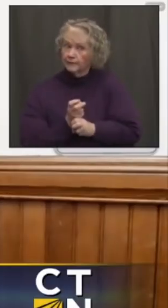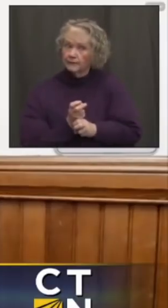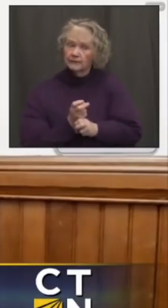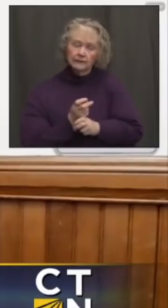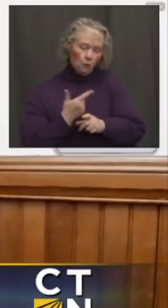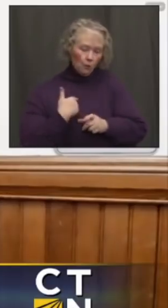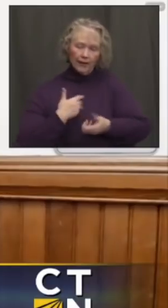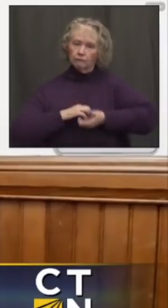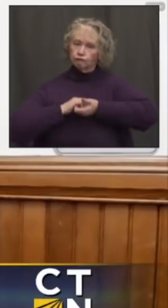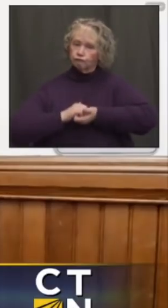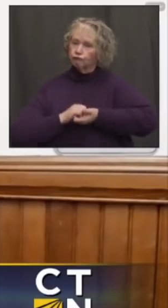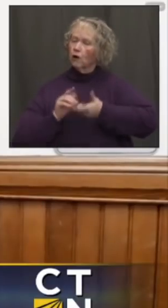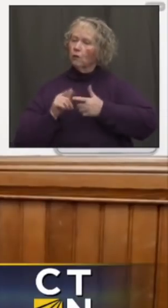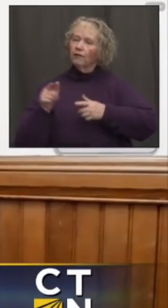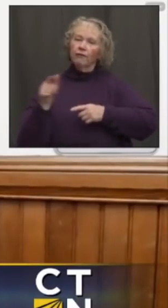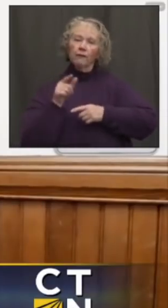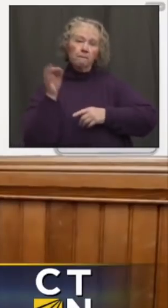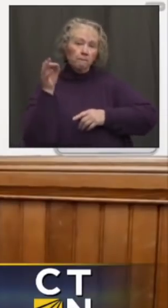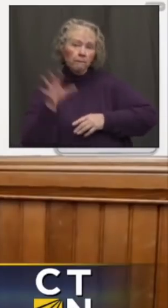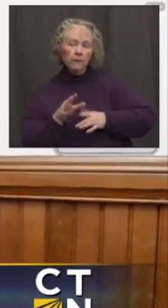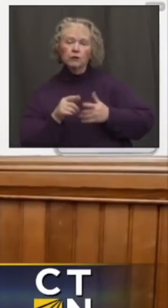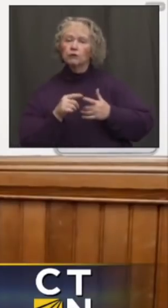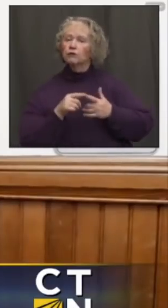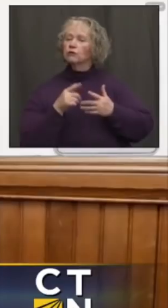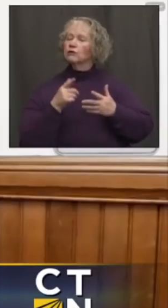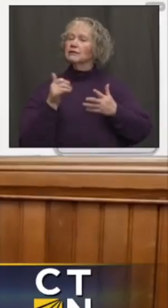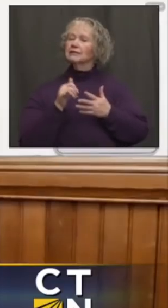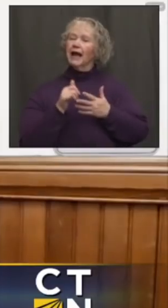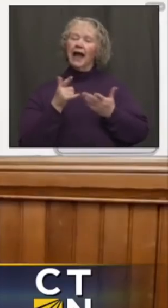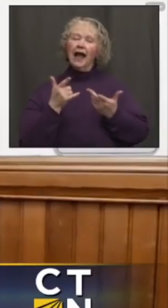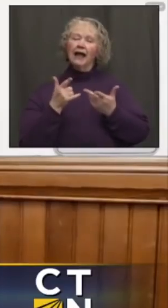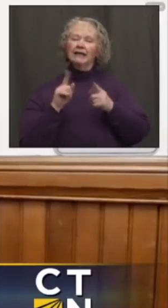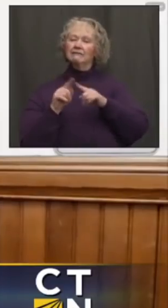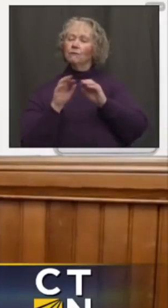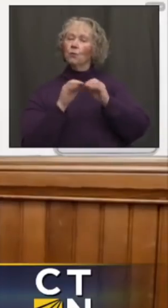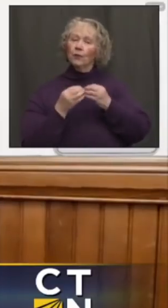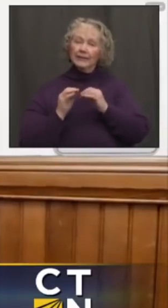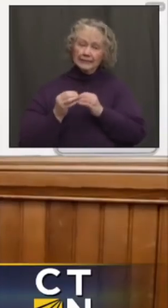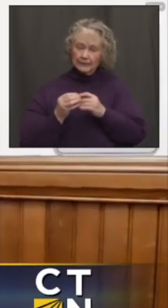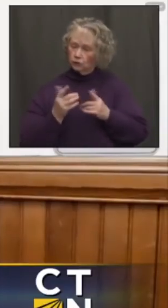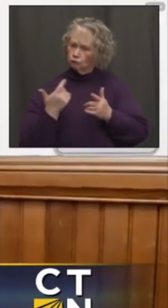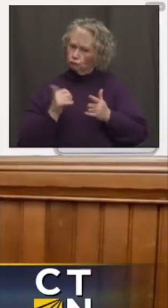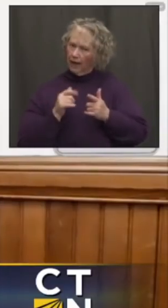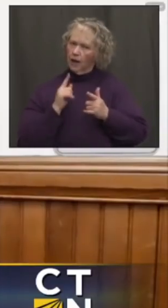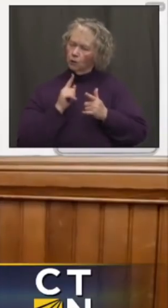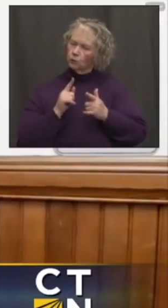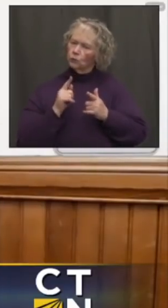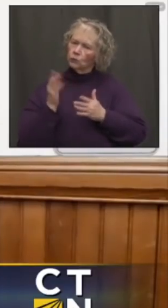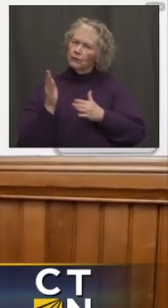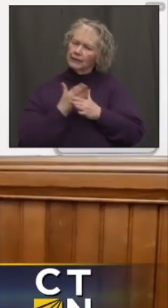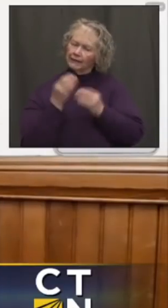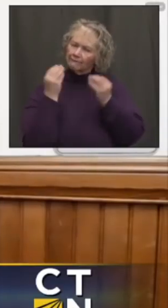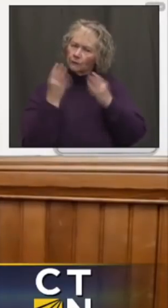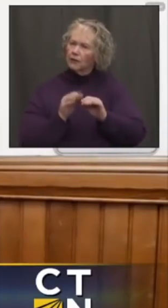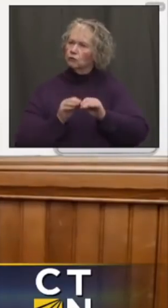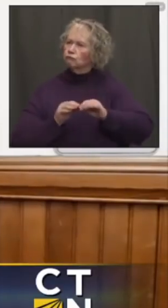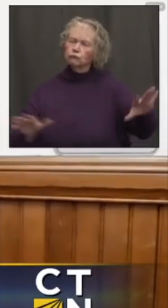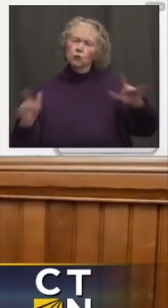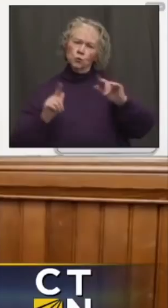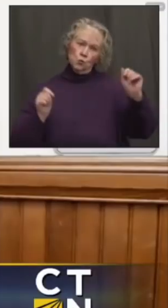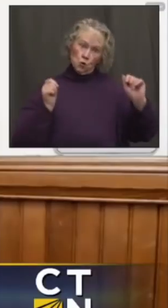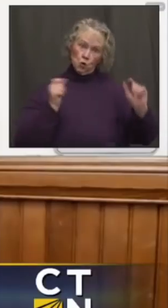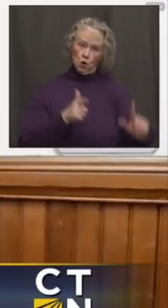the same issues. So it's not just the governor saying it, it's the very people who represent the communities that are dealing with this hesitancy. And we're going to work